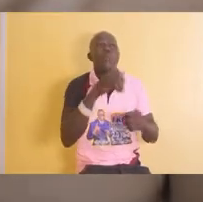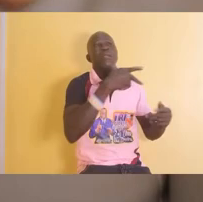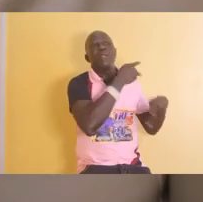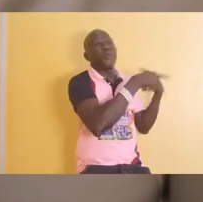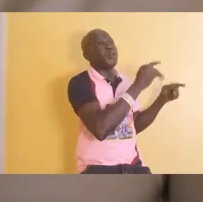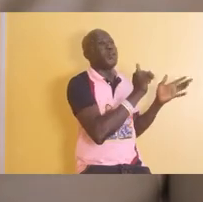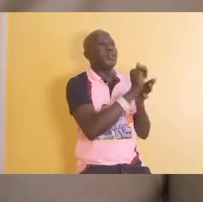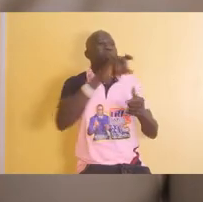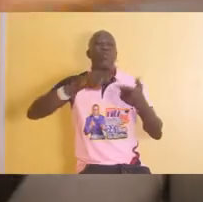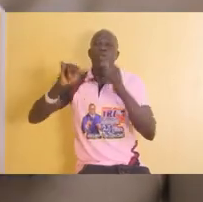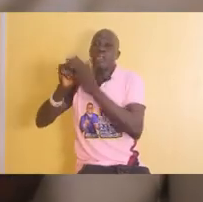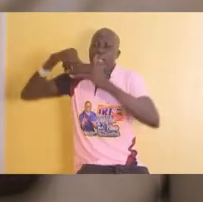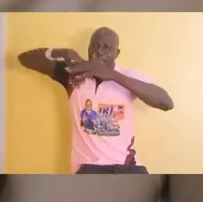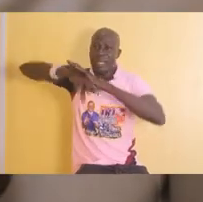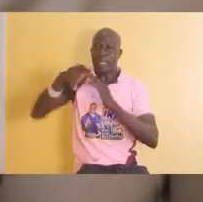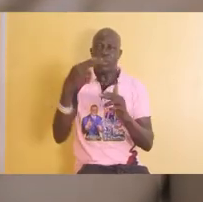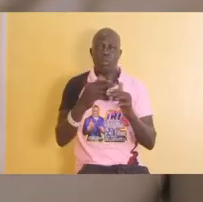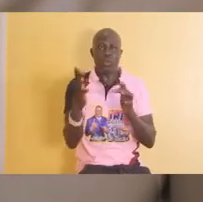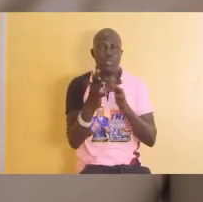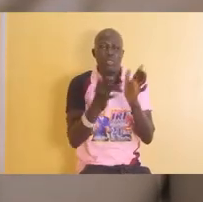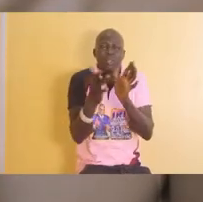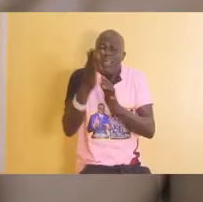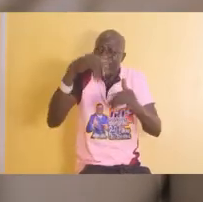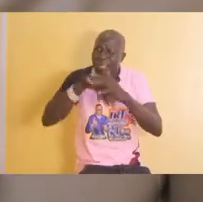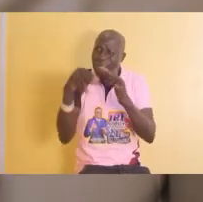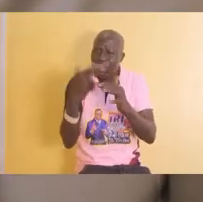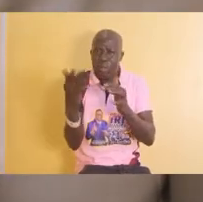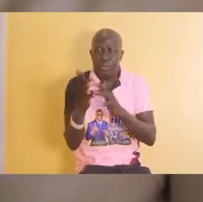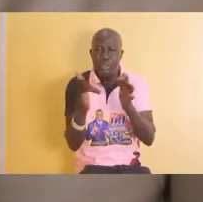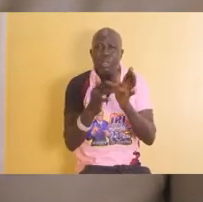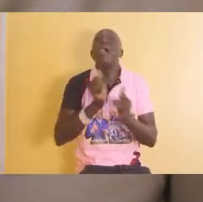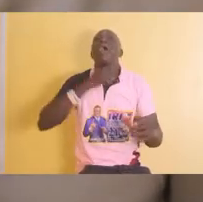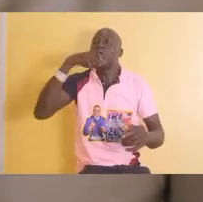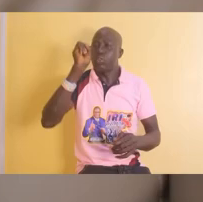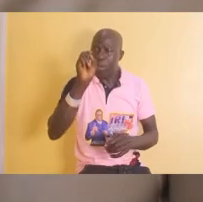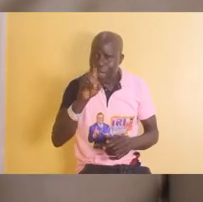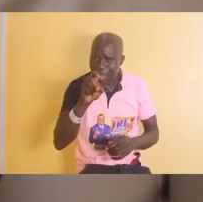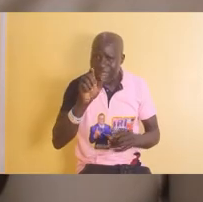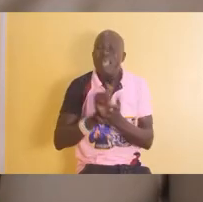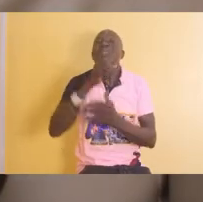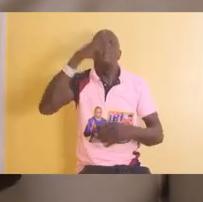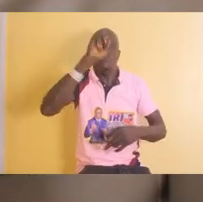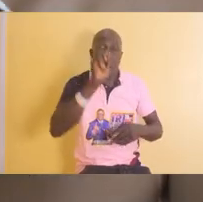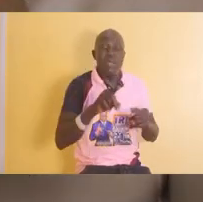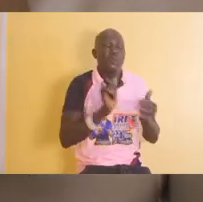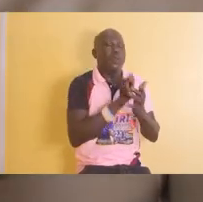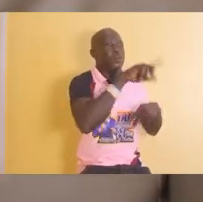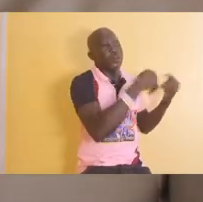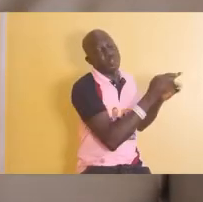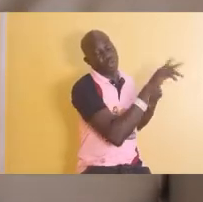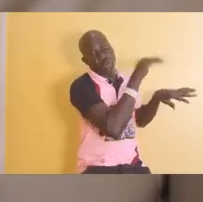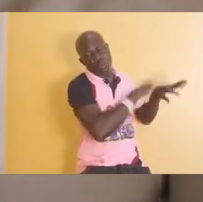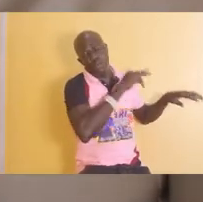covenant you are using o ma la ona fun loruko jesus amen mo no ma la ona fun amen mo pe so